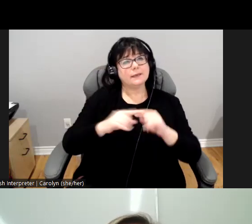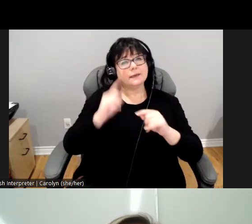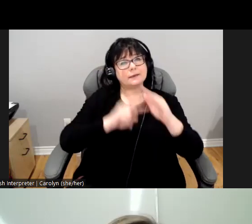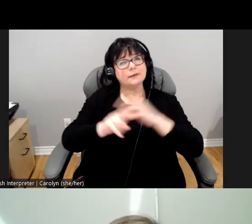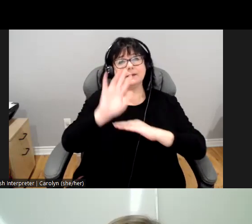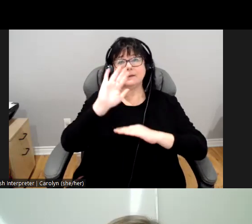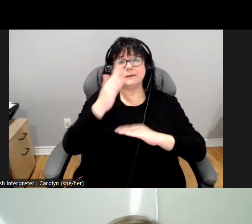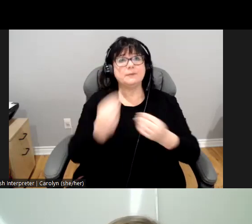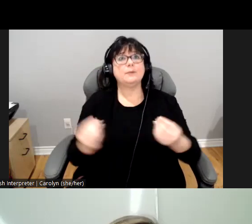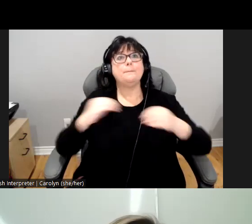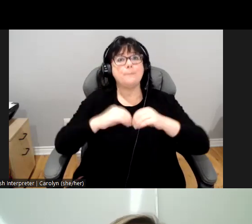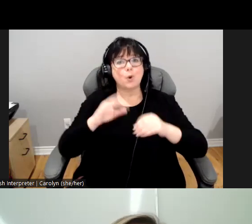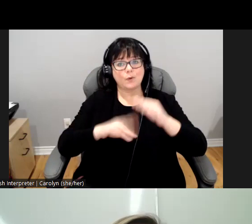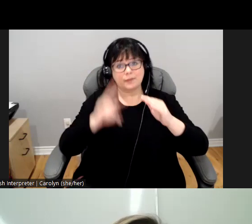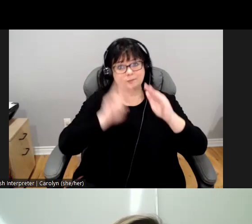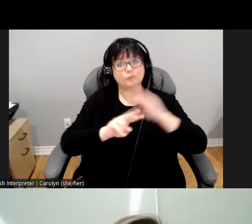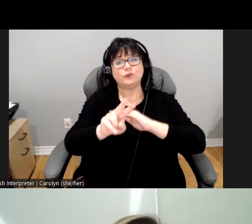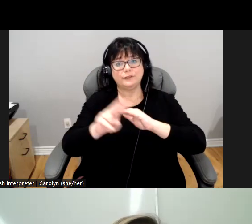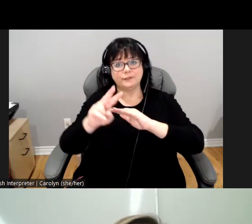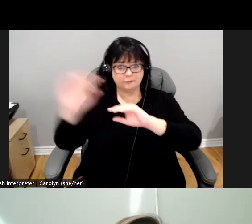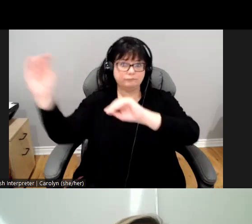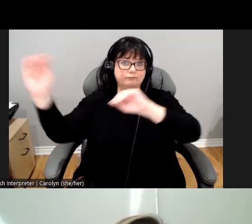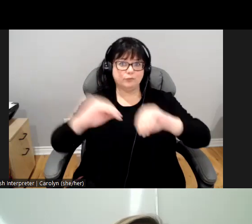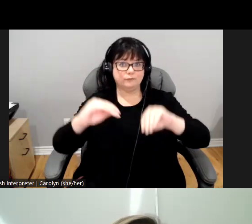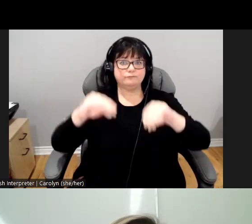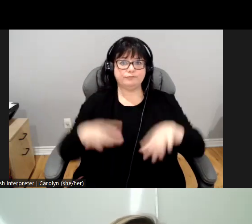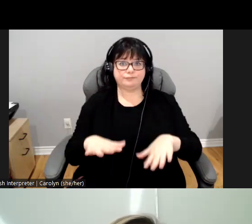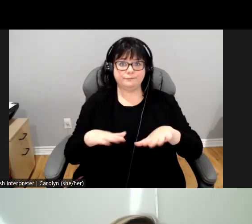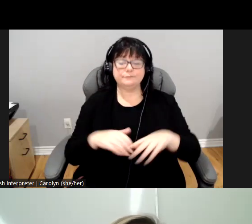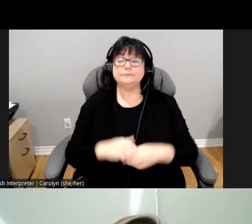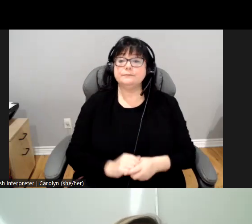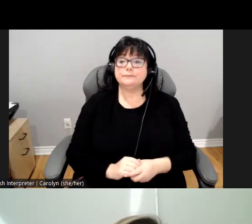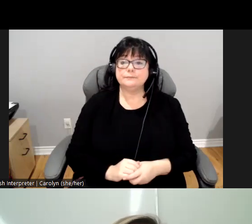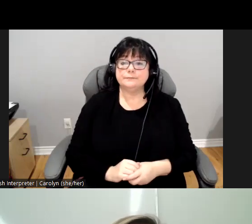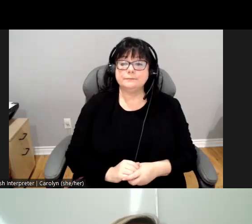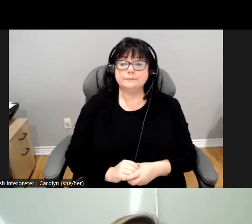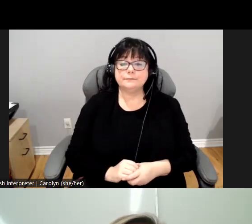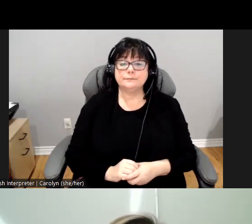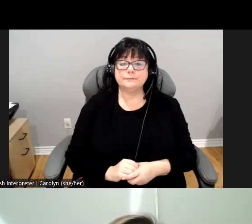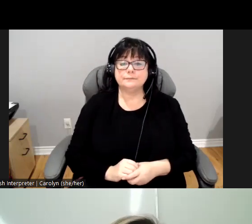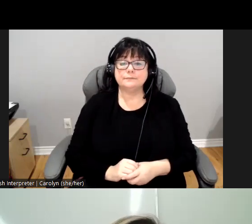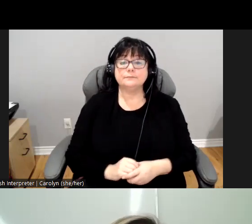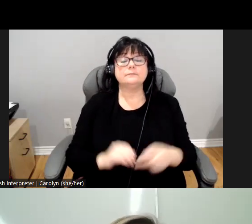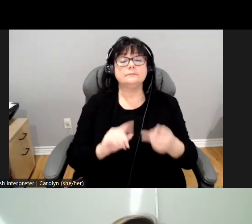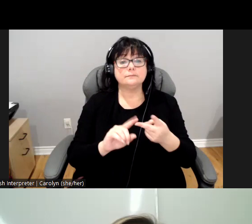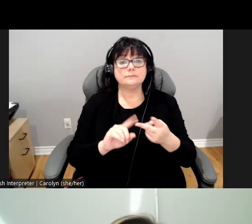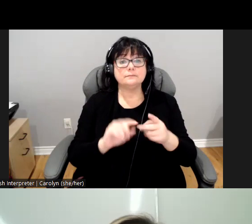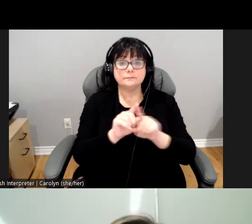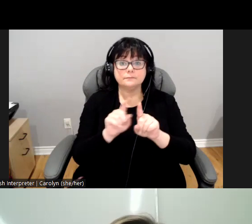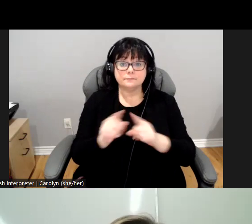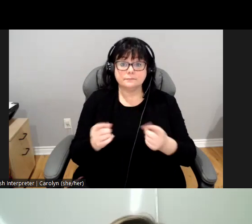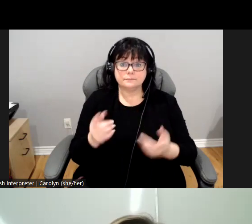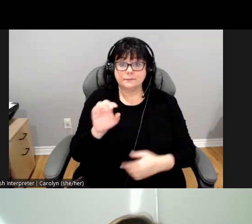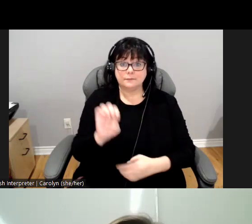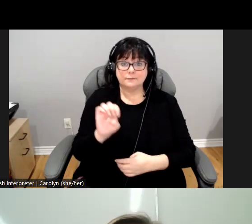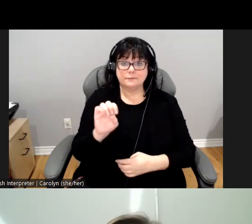lot more than what was expected. Also, a lot of the English as a second language program is